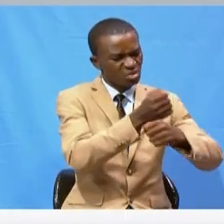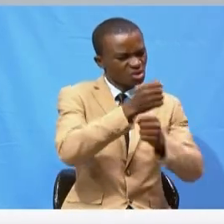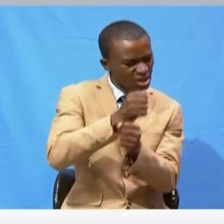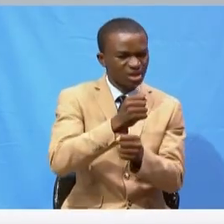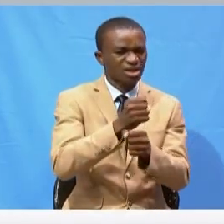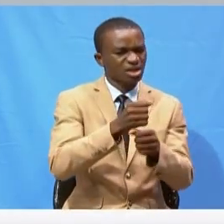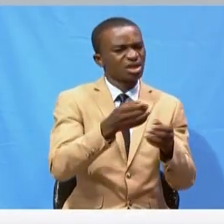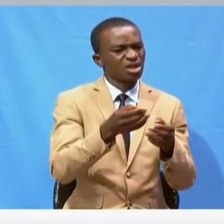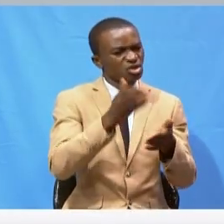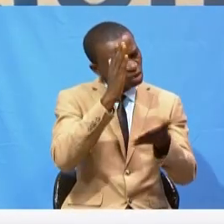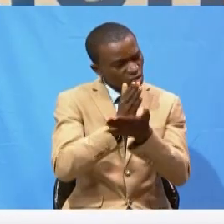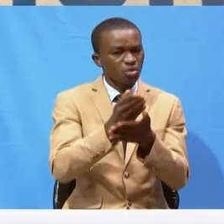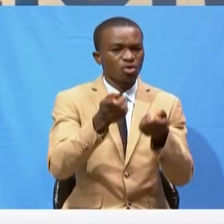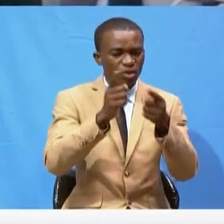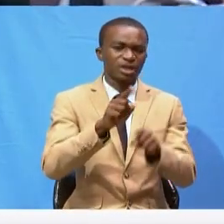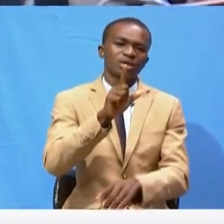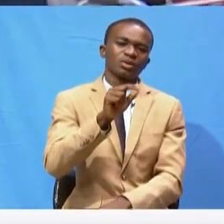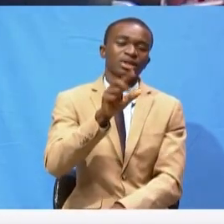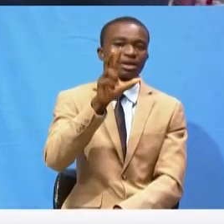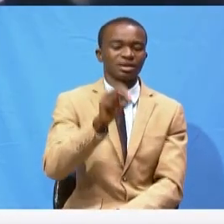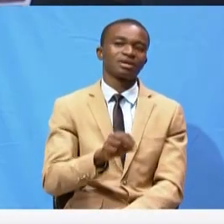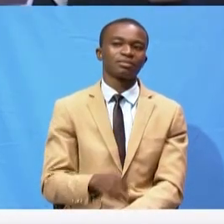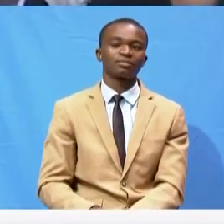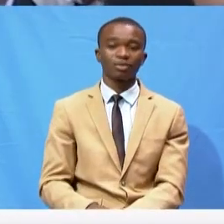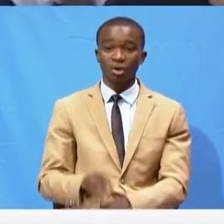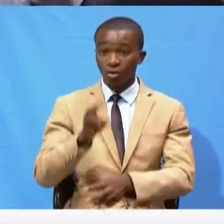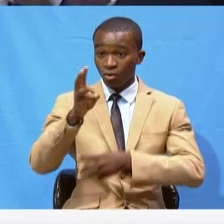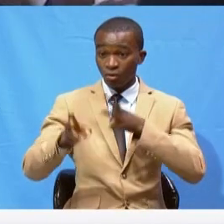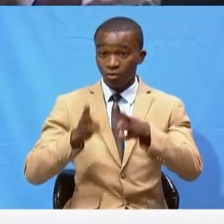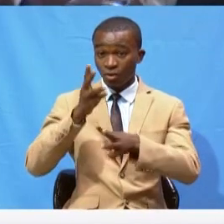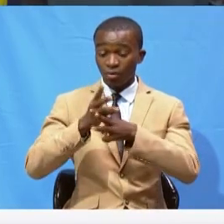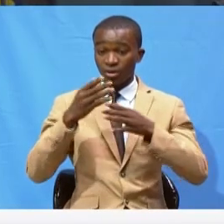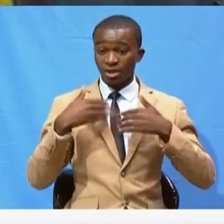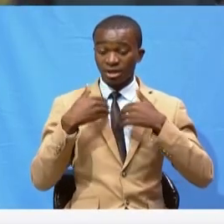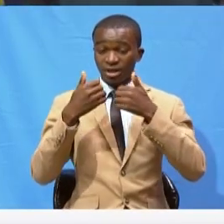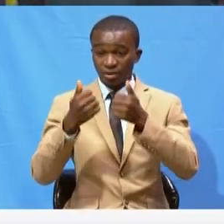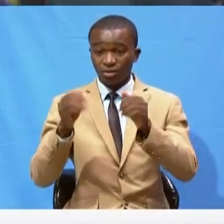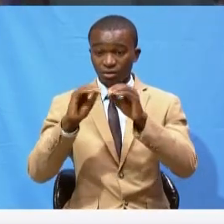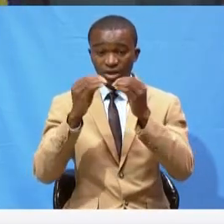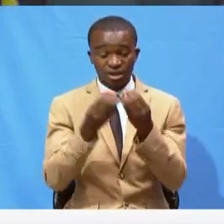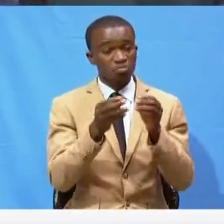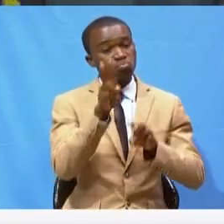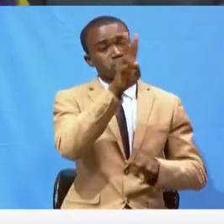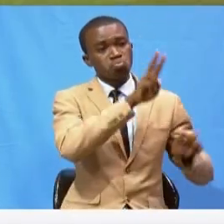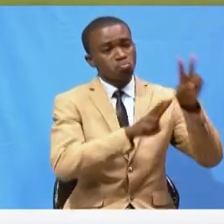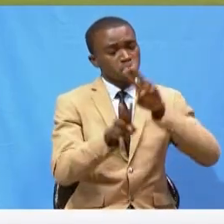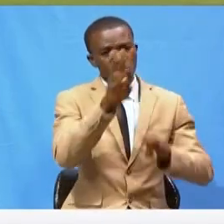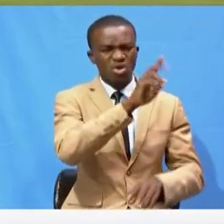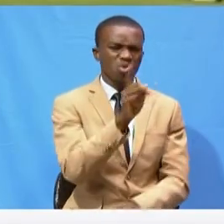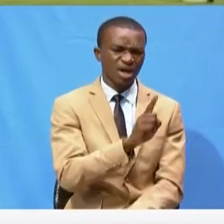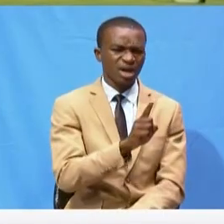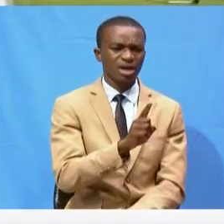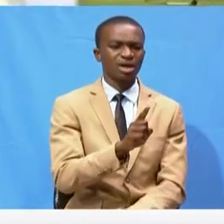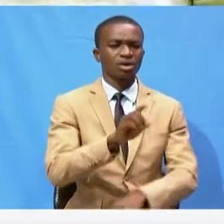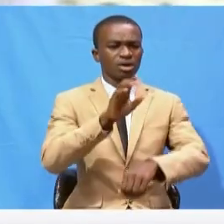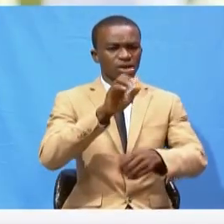2030. With this in mind, the World Health Organization WHO towards the Chipata Level 1 Hospital and the University Teaching